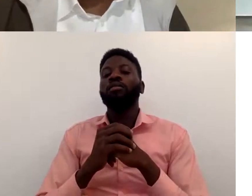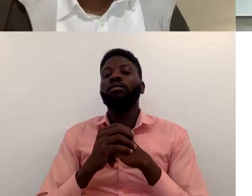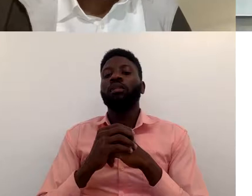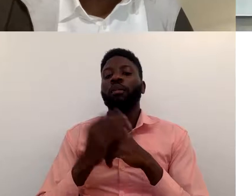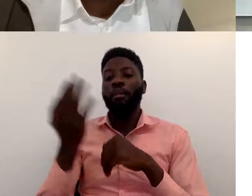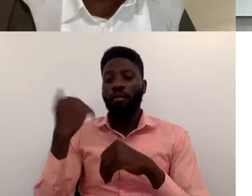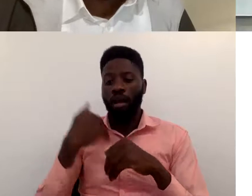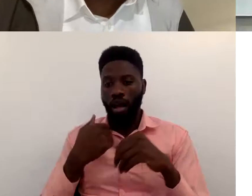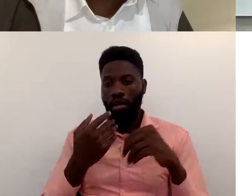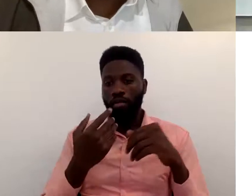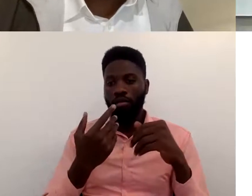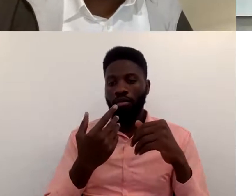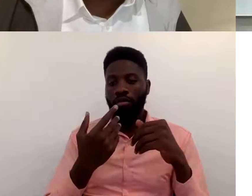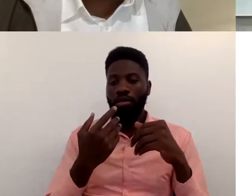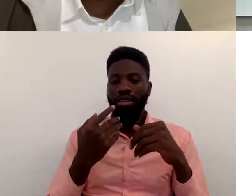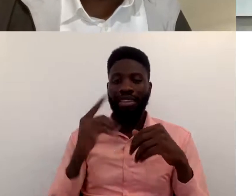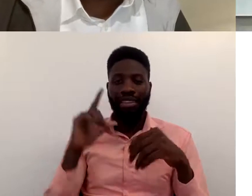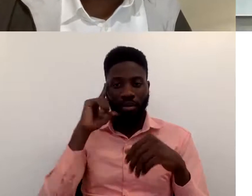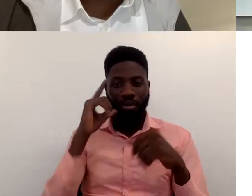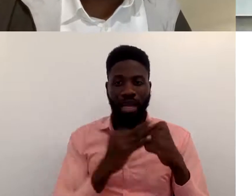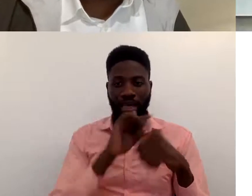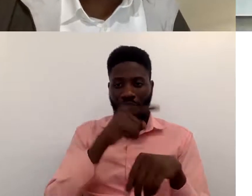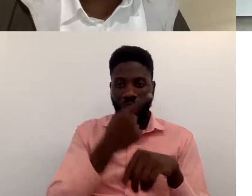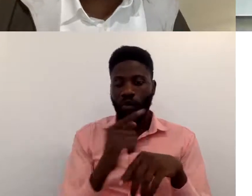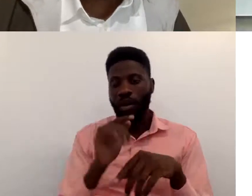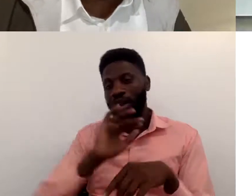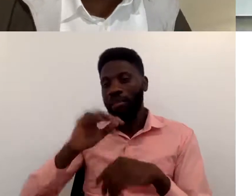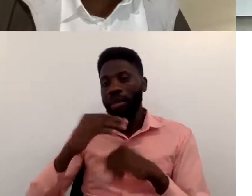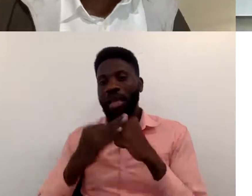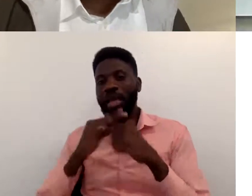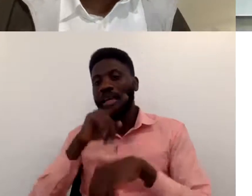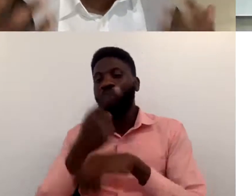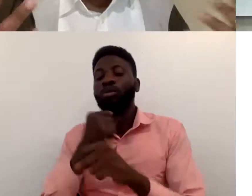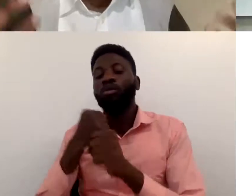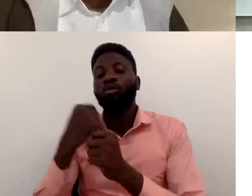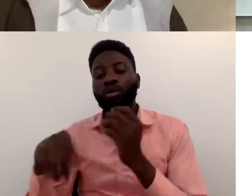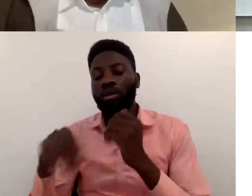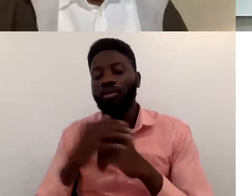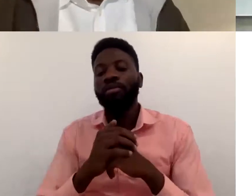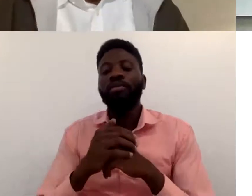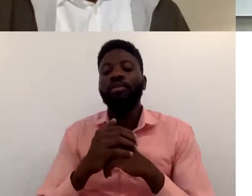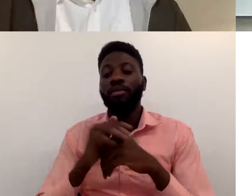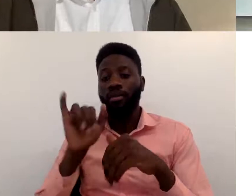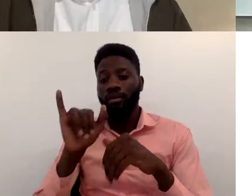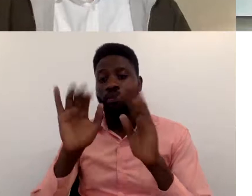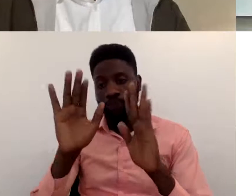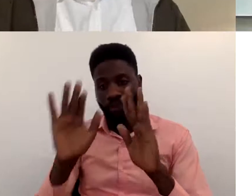other 8 hours? That's also a very crucial aspect that comes in.